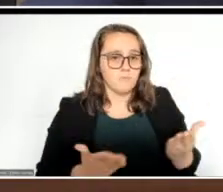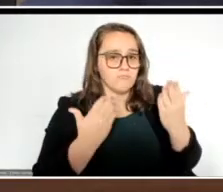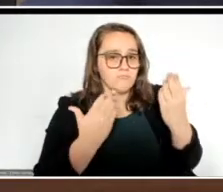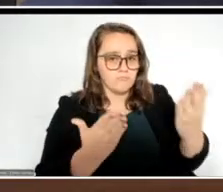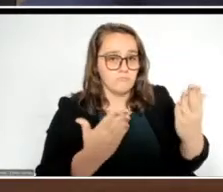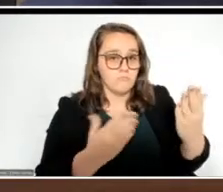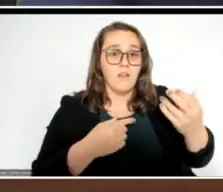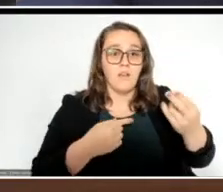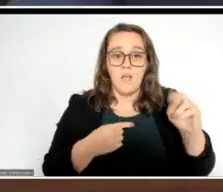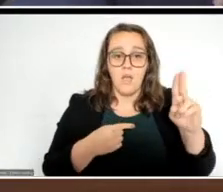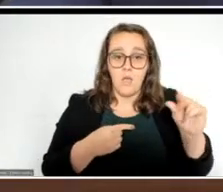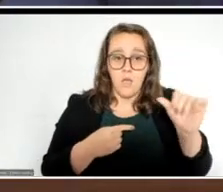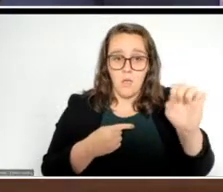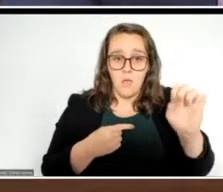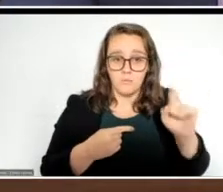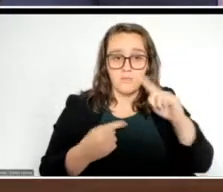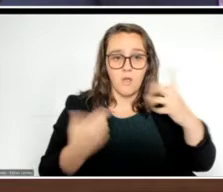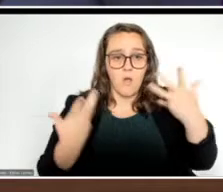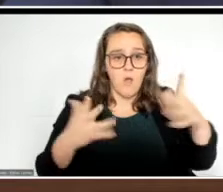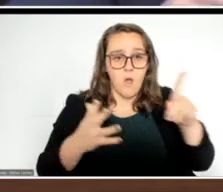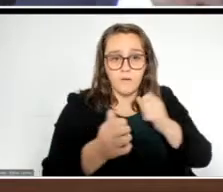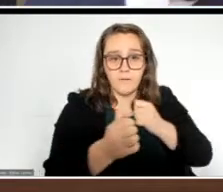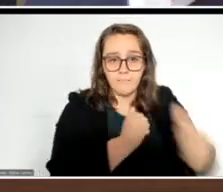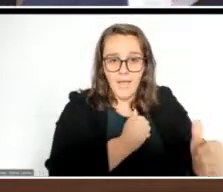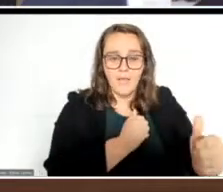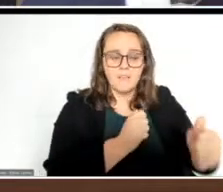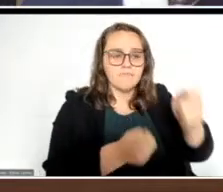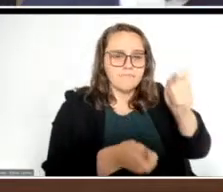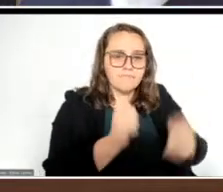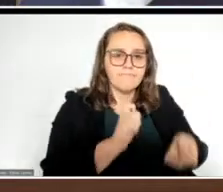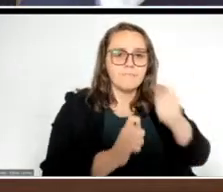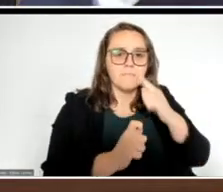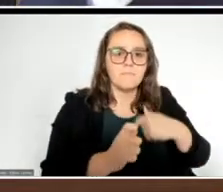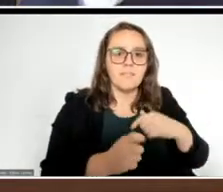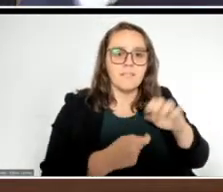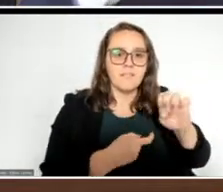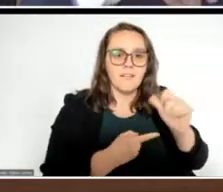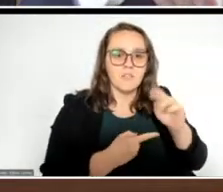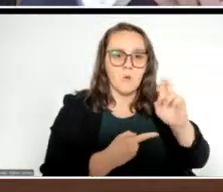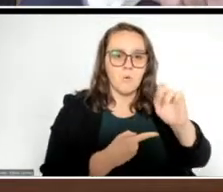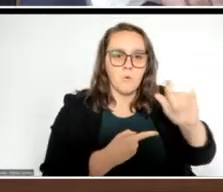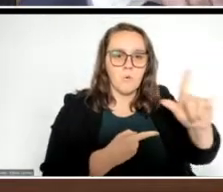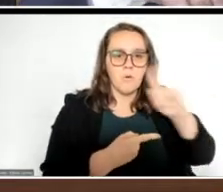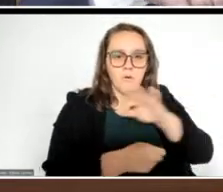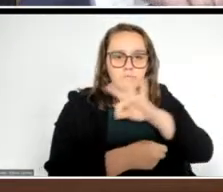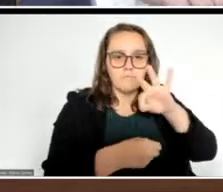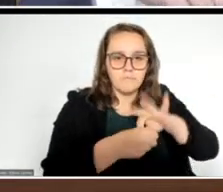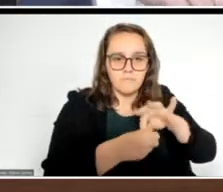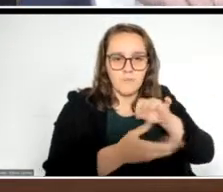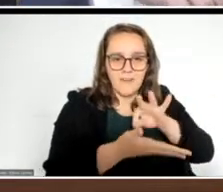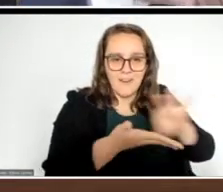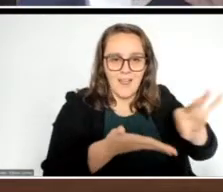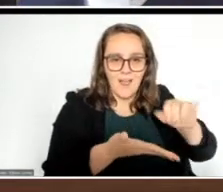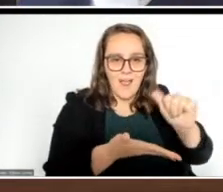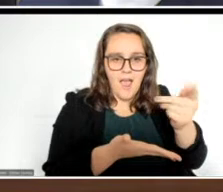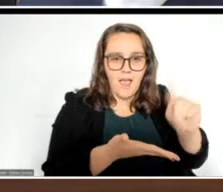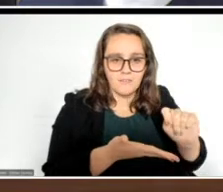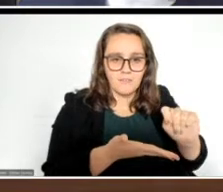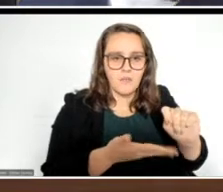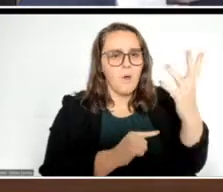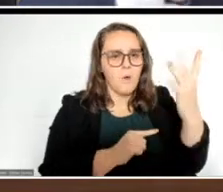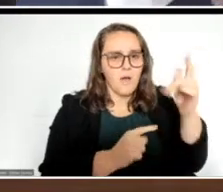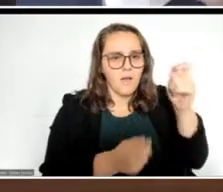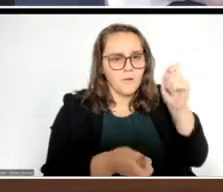the Electoral Count Act to help ensure that no other future plots to overturn an election can succeed. And we will make